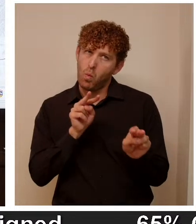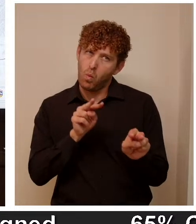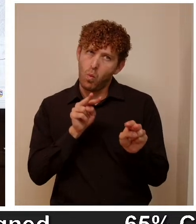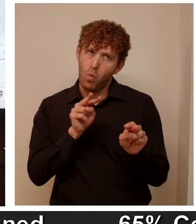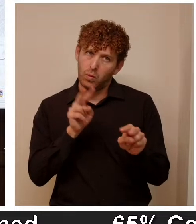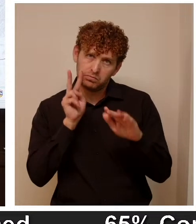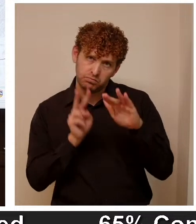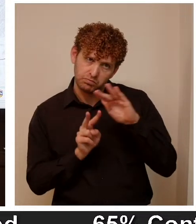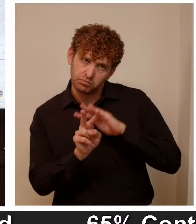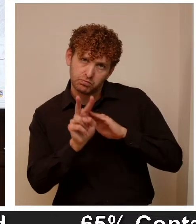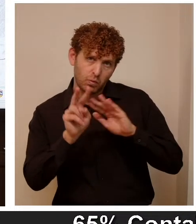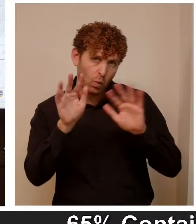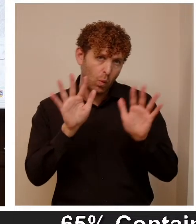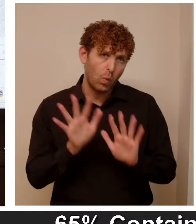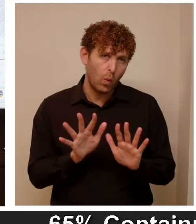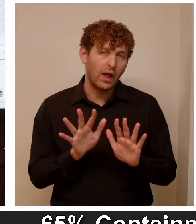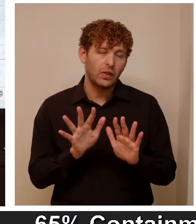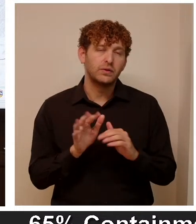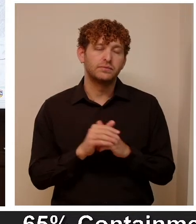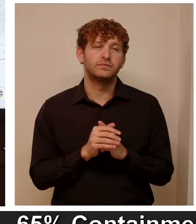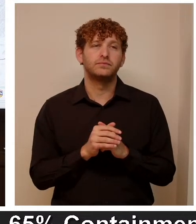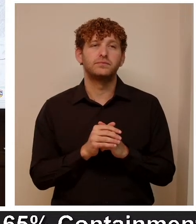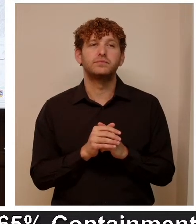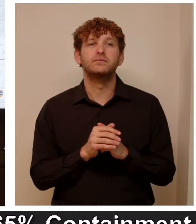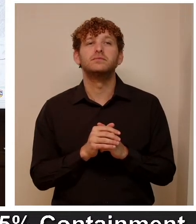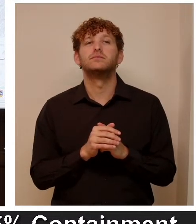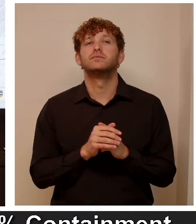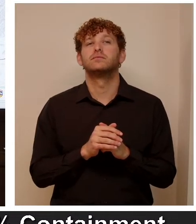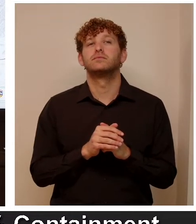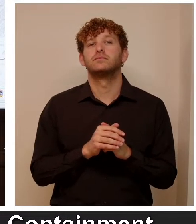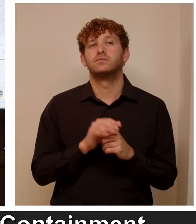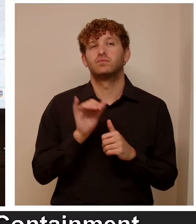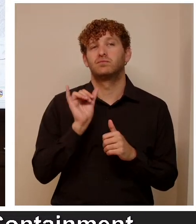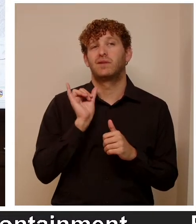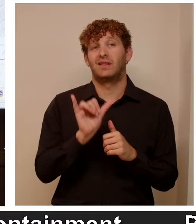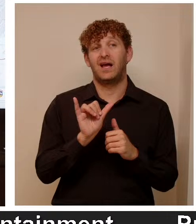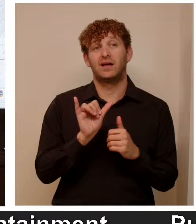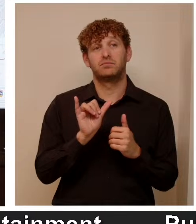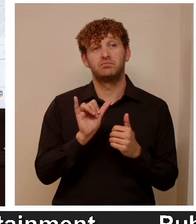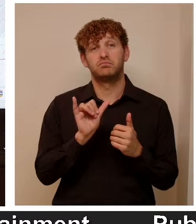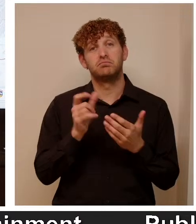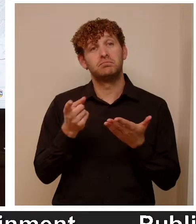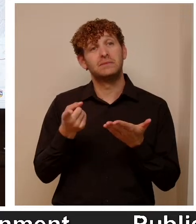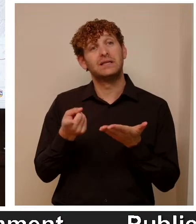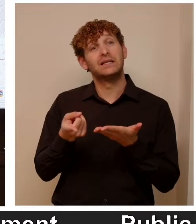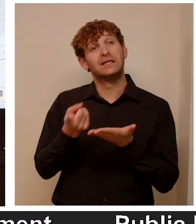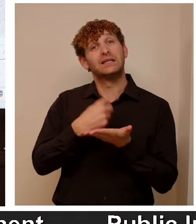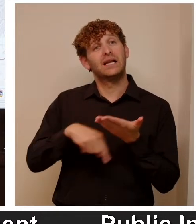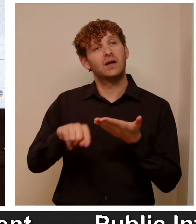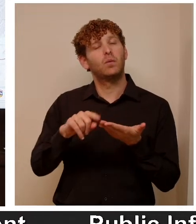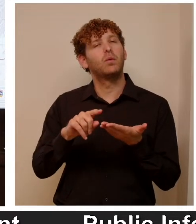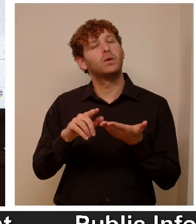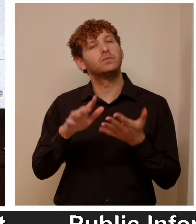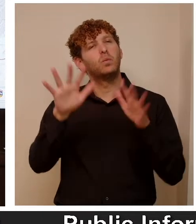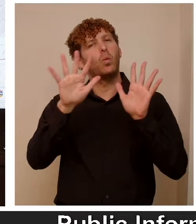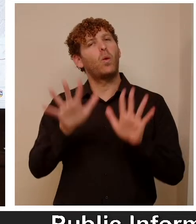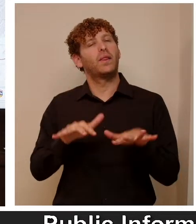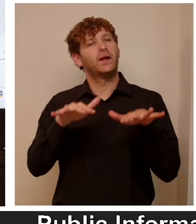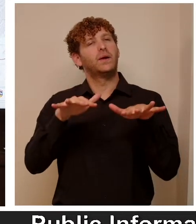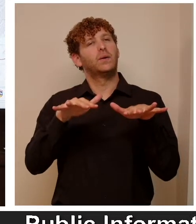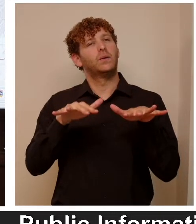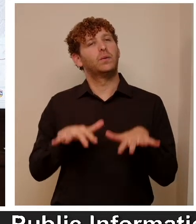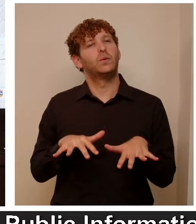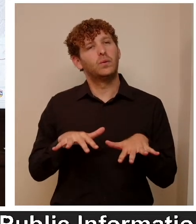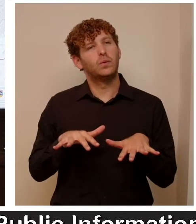days. Regardless of how that wind shakes out, it looks like the rest of next week is going to be quieter, but it will remain very dry through the week.